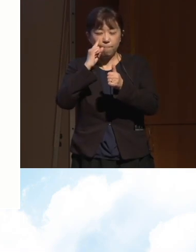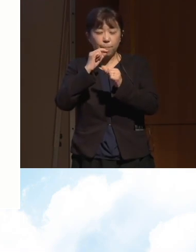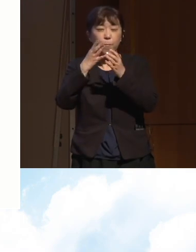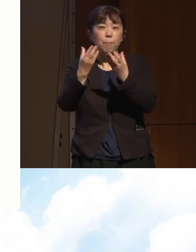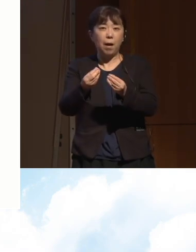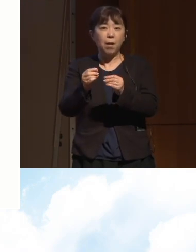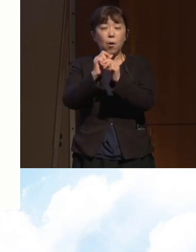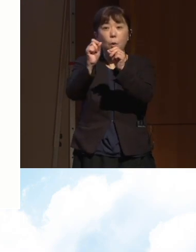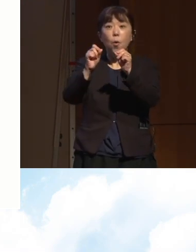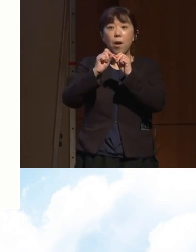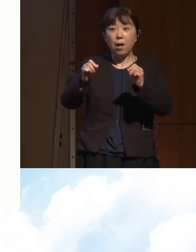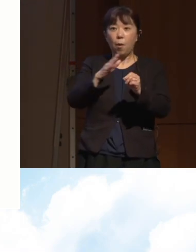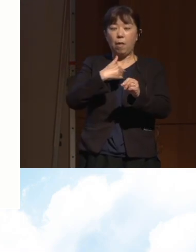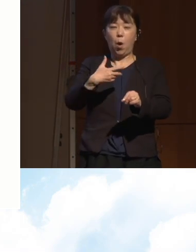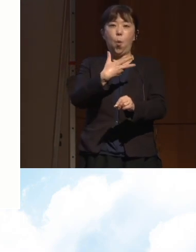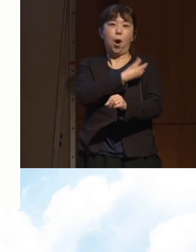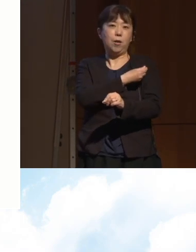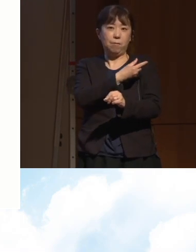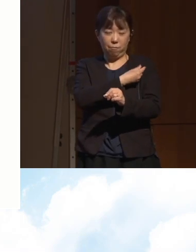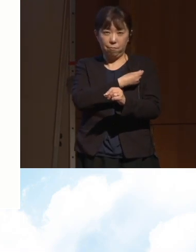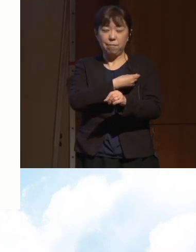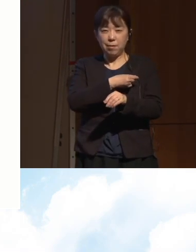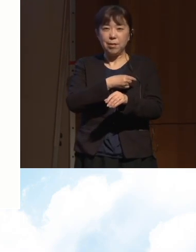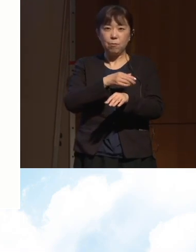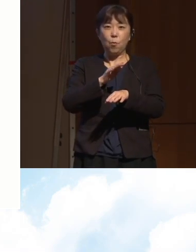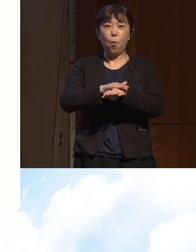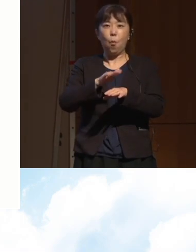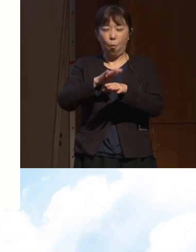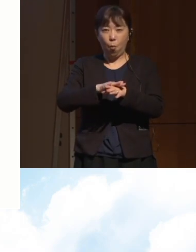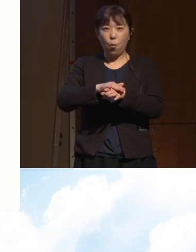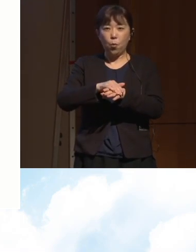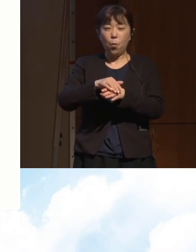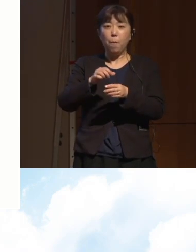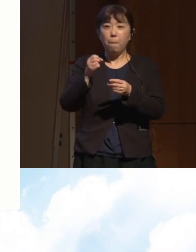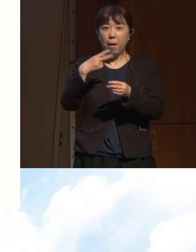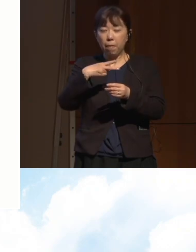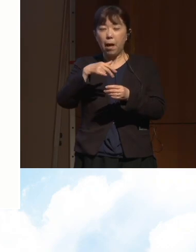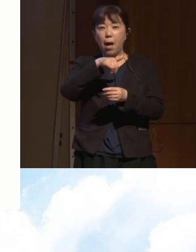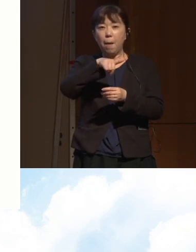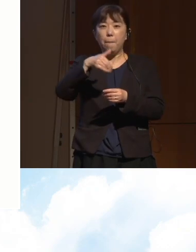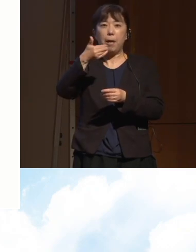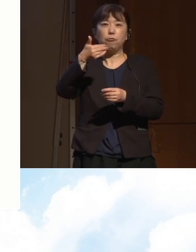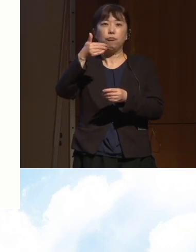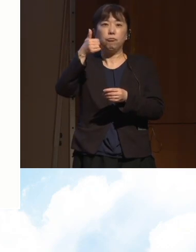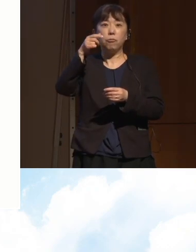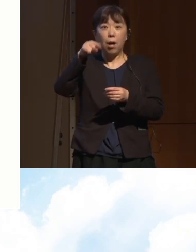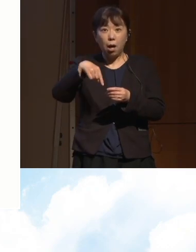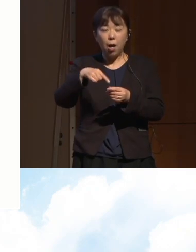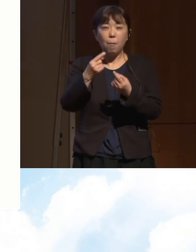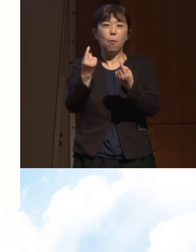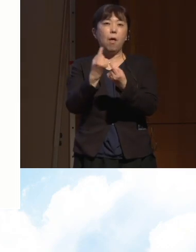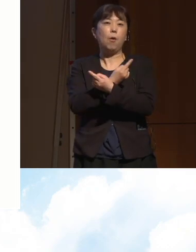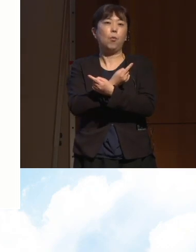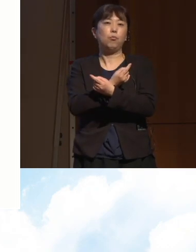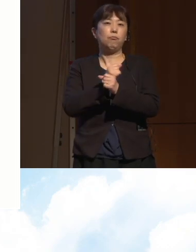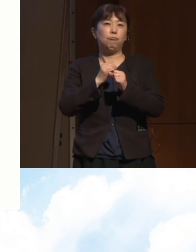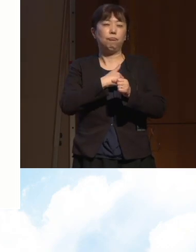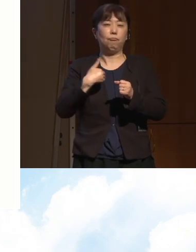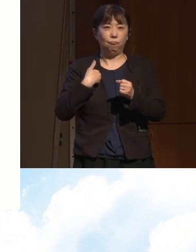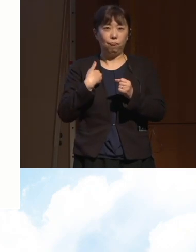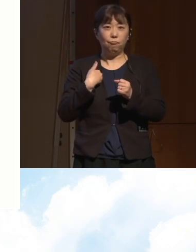vaccine, change the vector of the vaccine, leading to a large number of safety studies that helped in